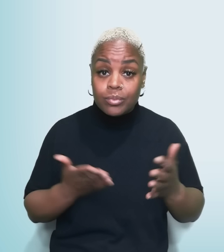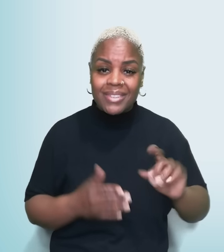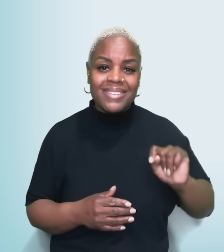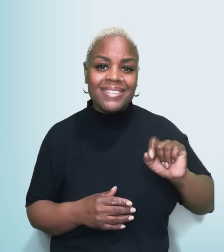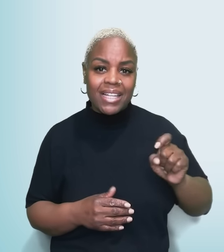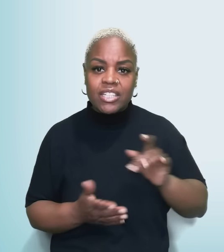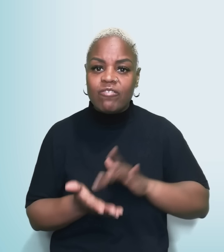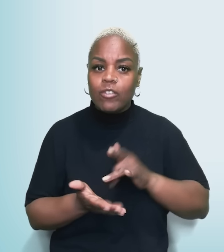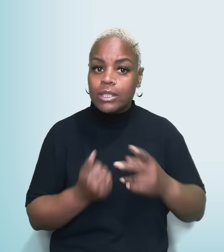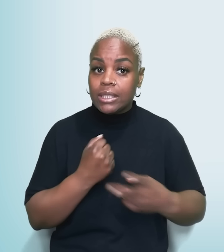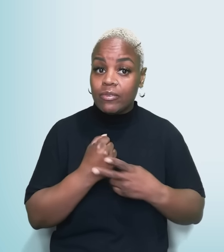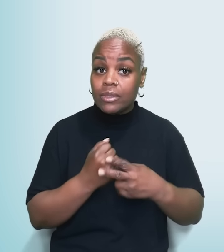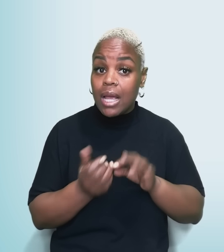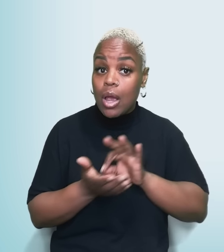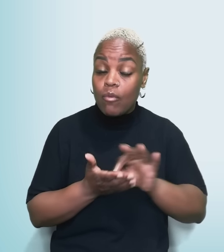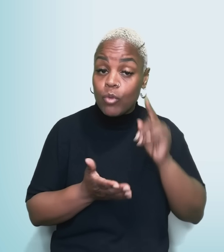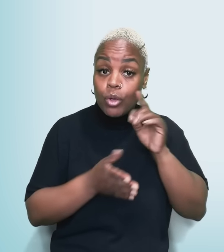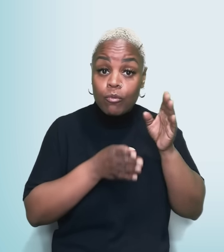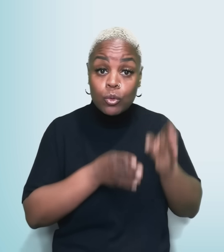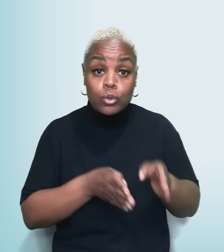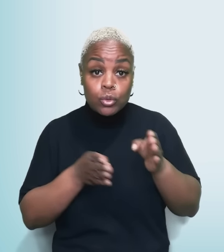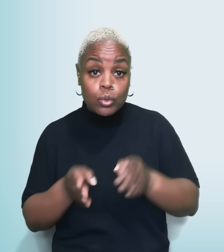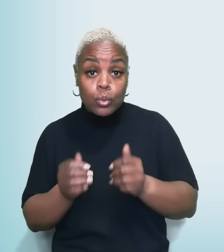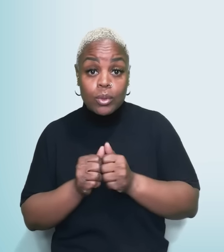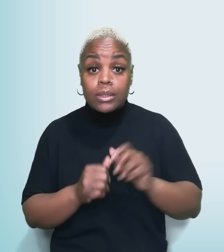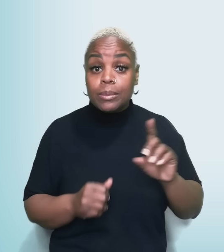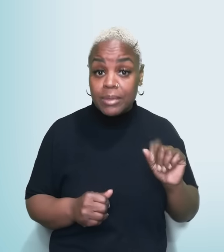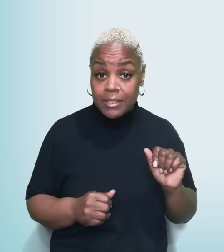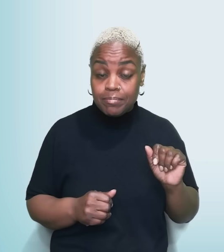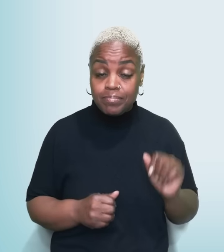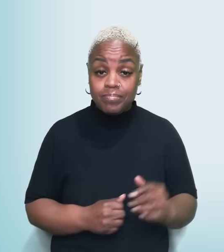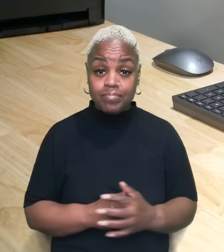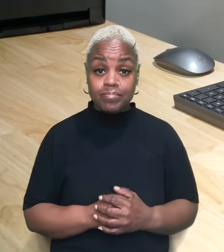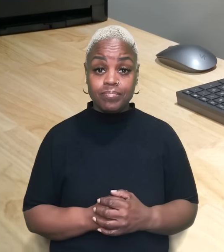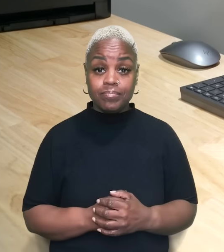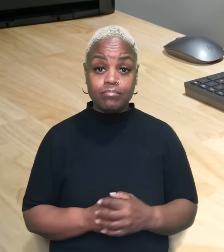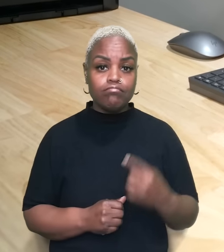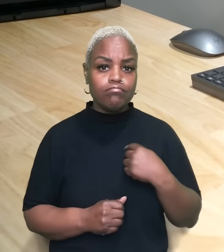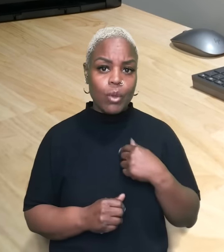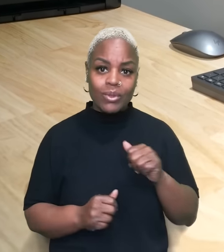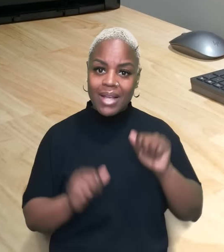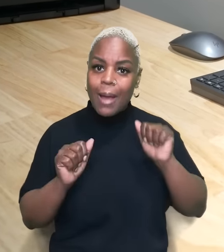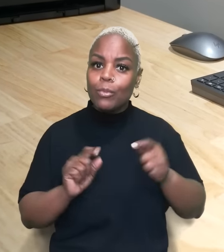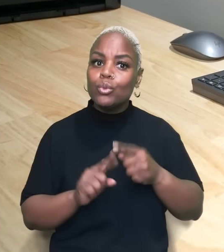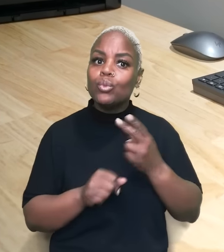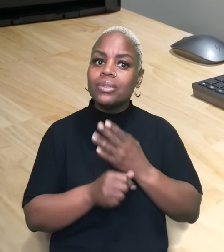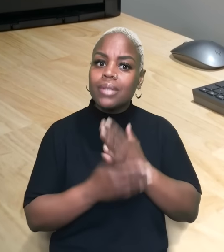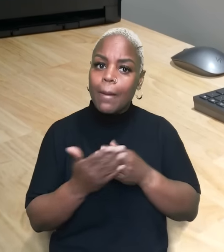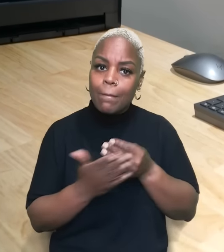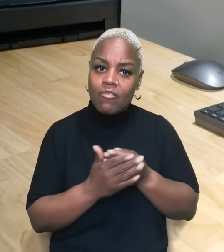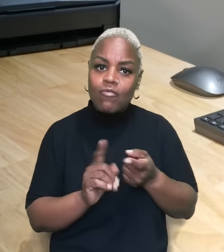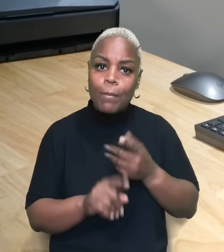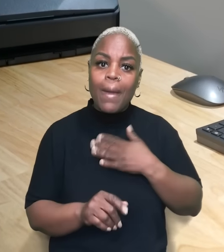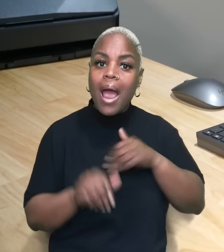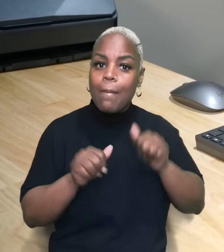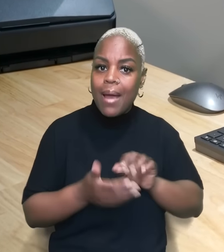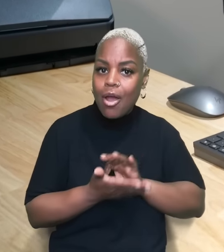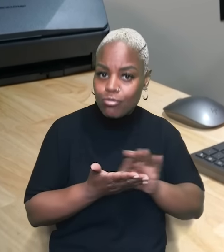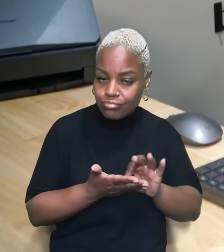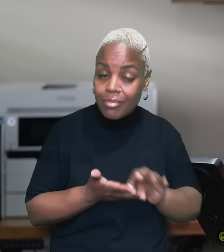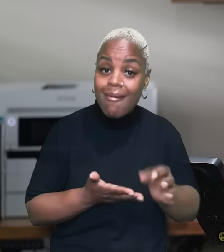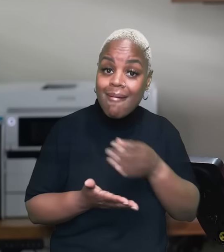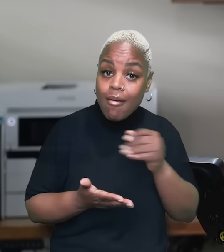tax-advantaged savings accounts for individuals with disabilities. I was able to use some money from my ABLE